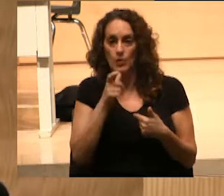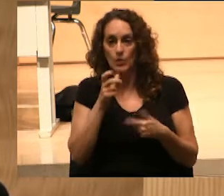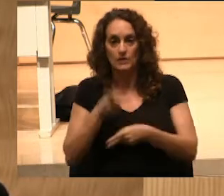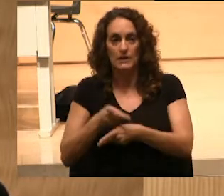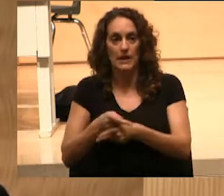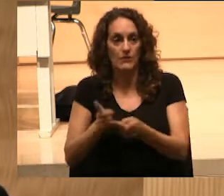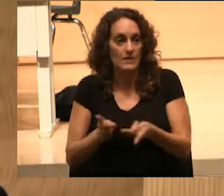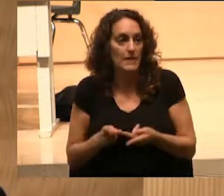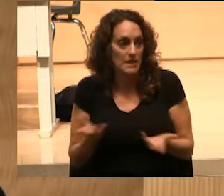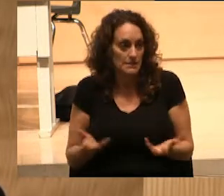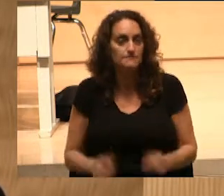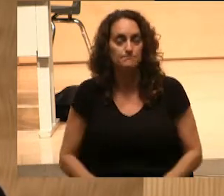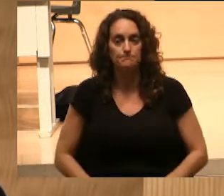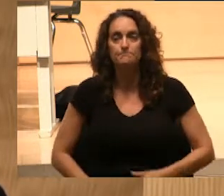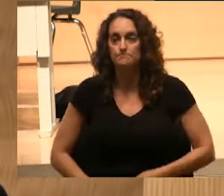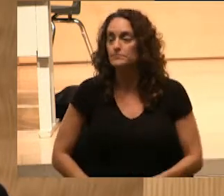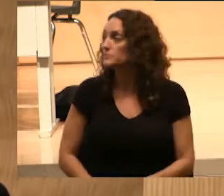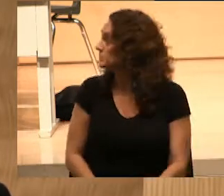place?